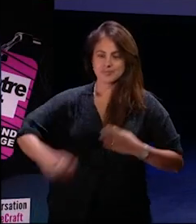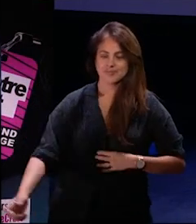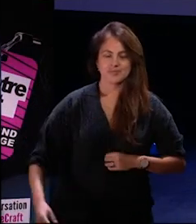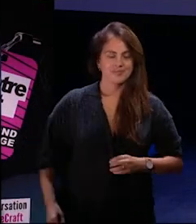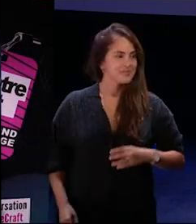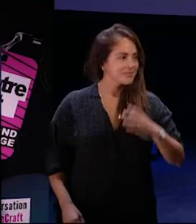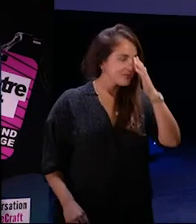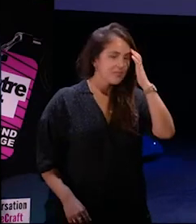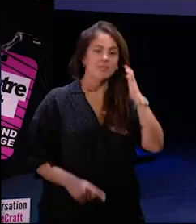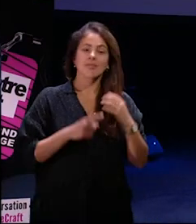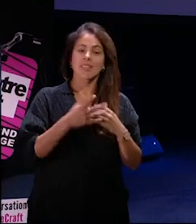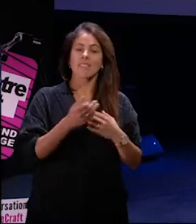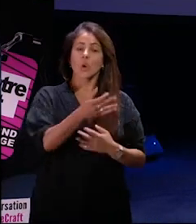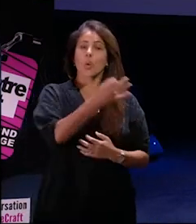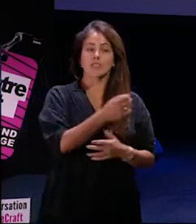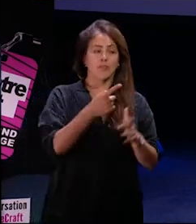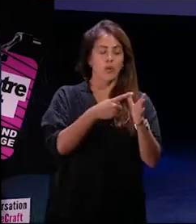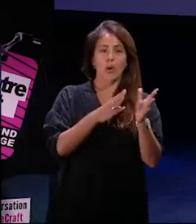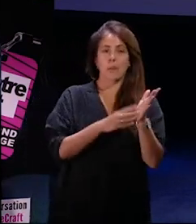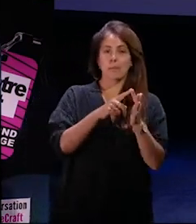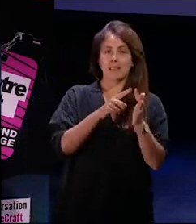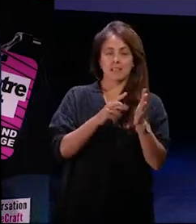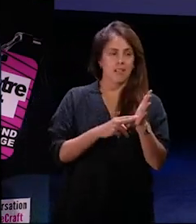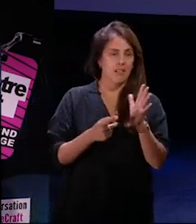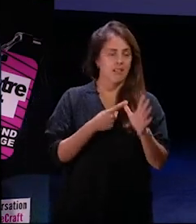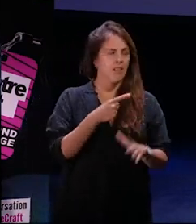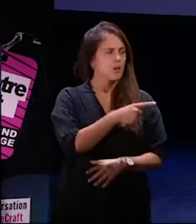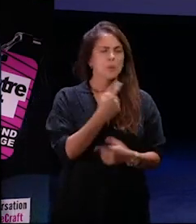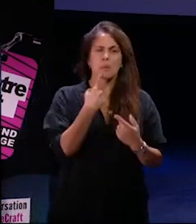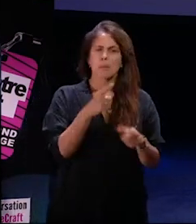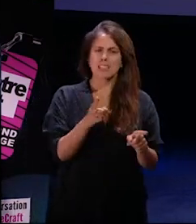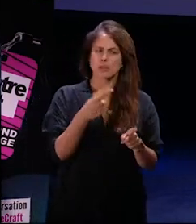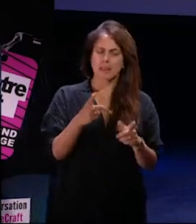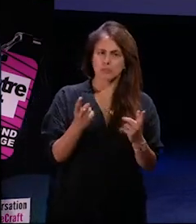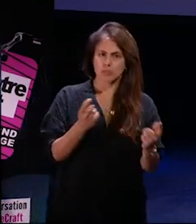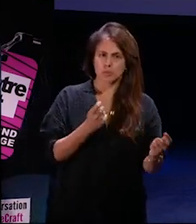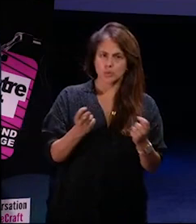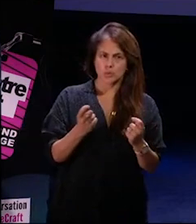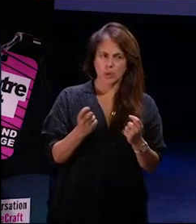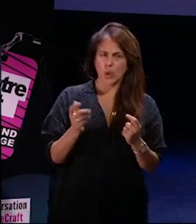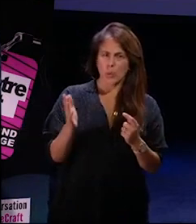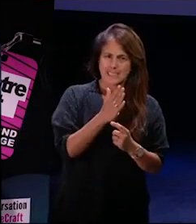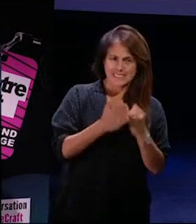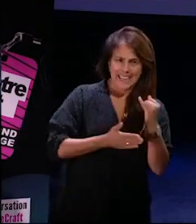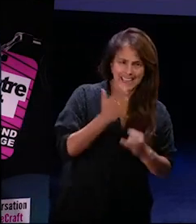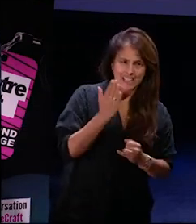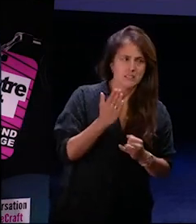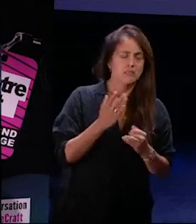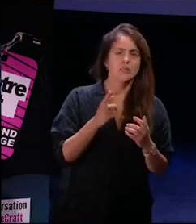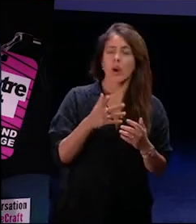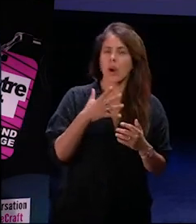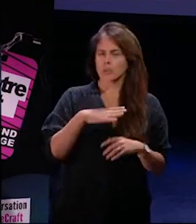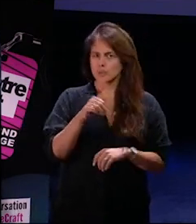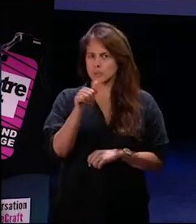So I have a question for Ameena. Because you mentioned you produced on the West End, and I was wondering whether you